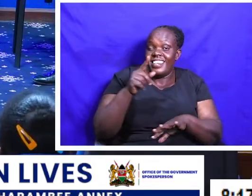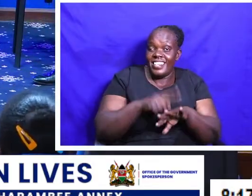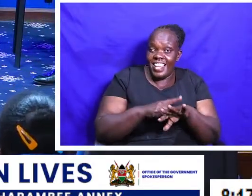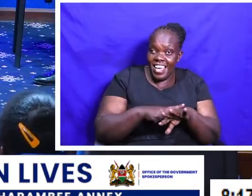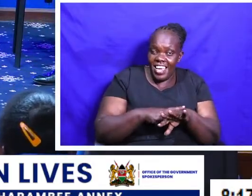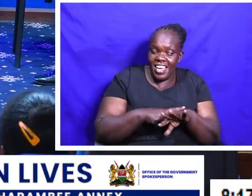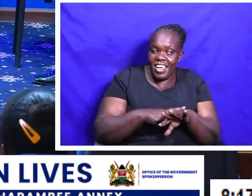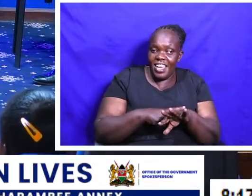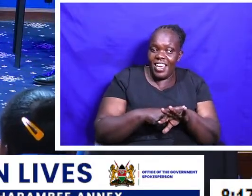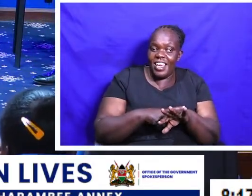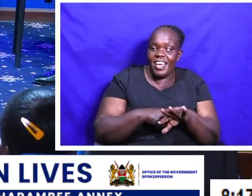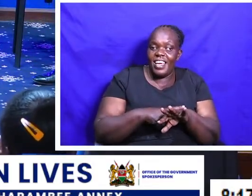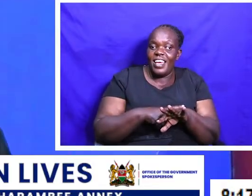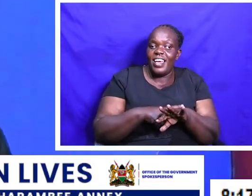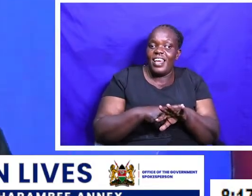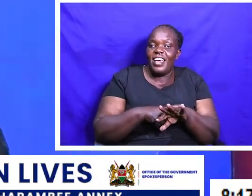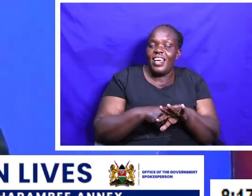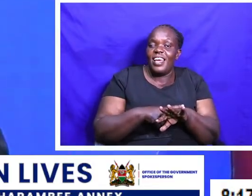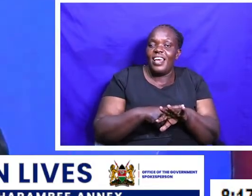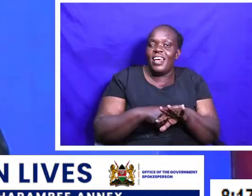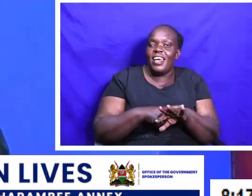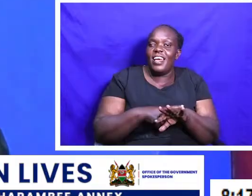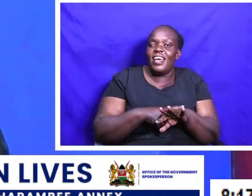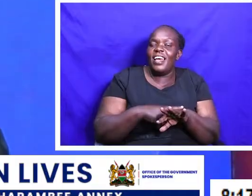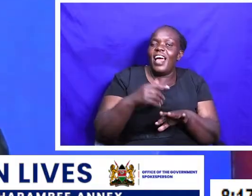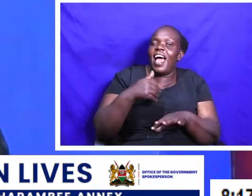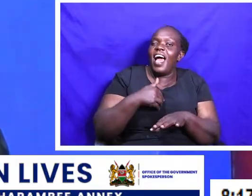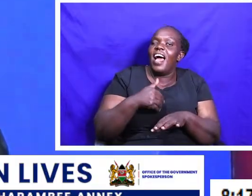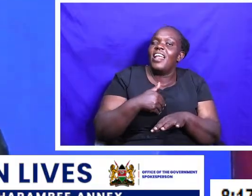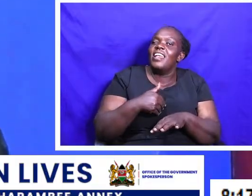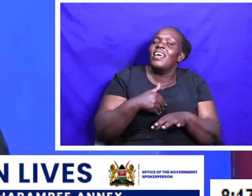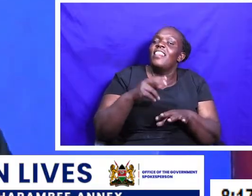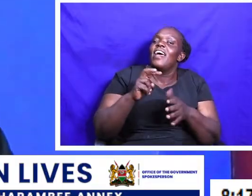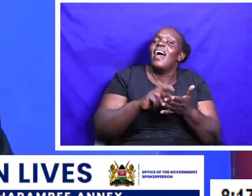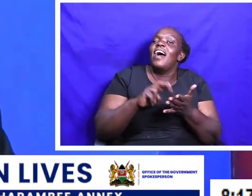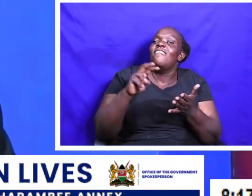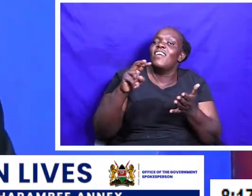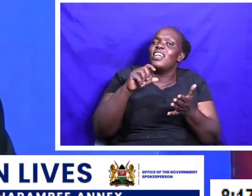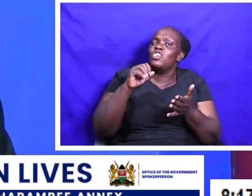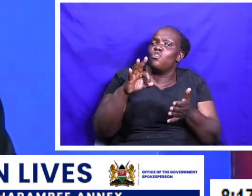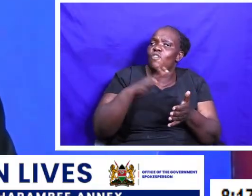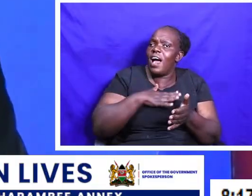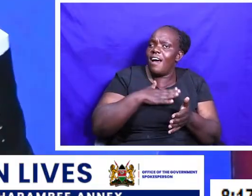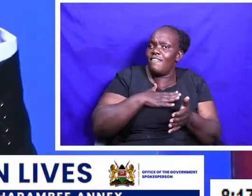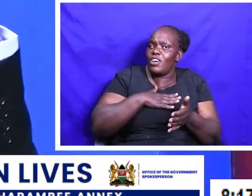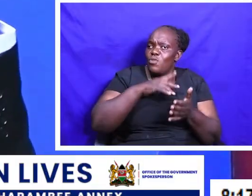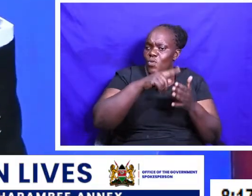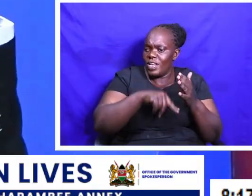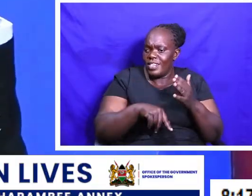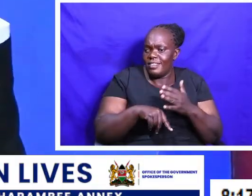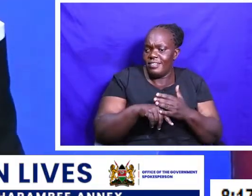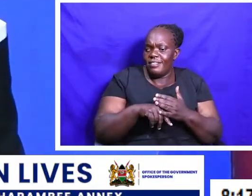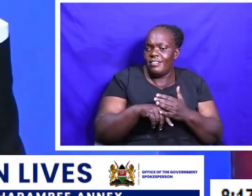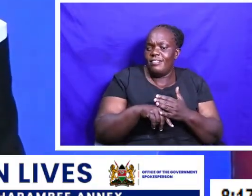That's quite, sounds familiar. Yeah. So I had the advantage too of having